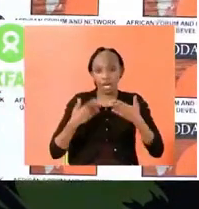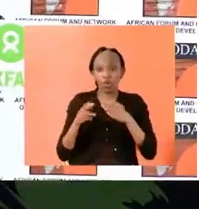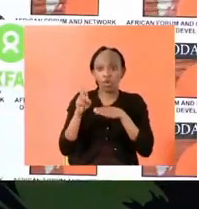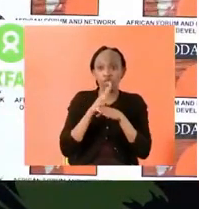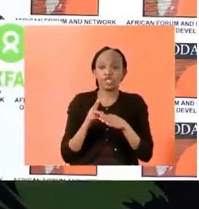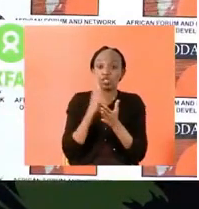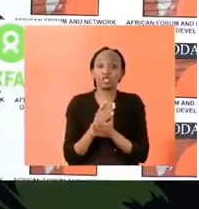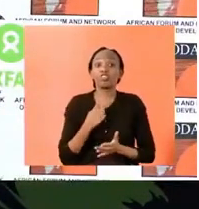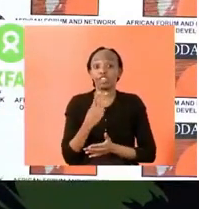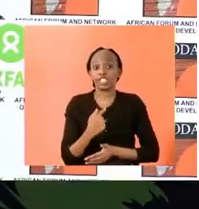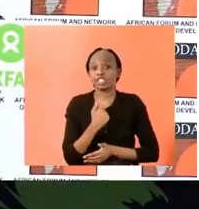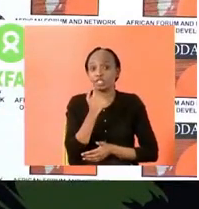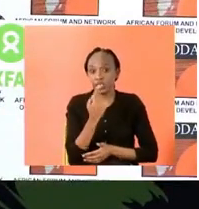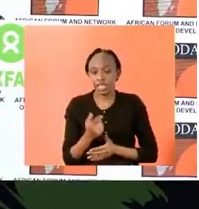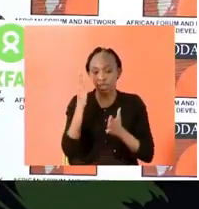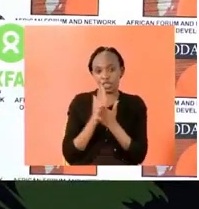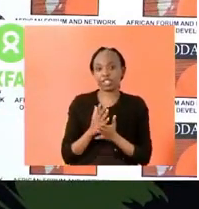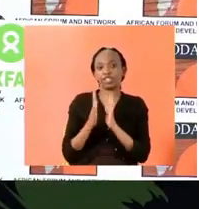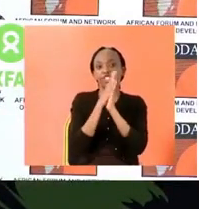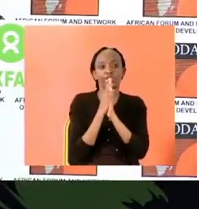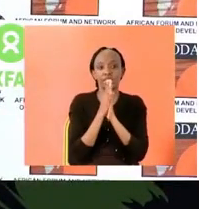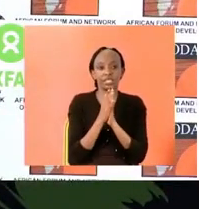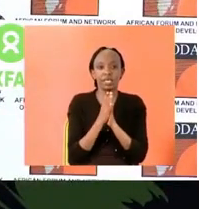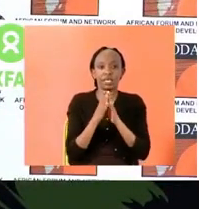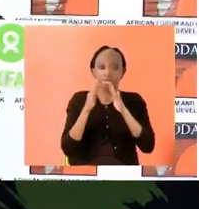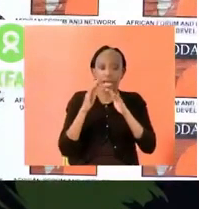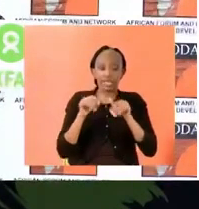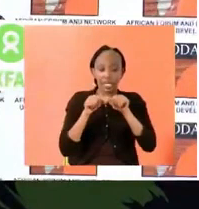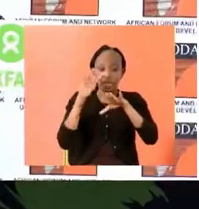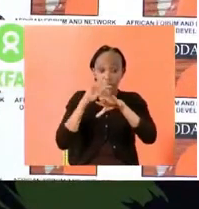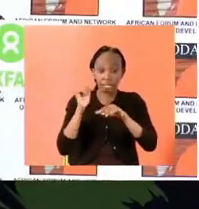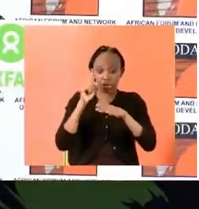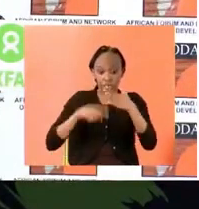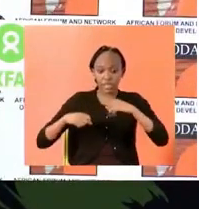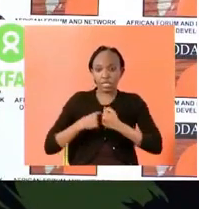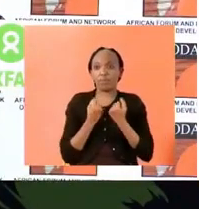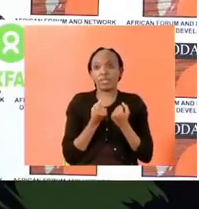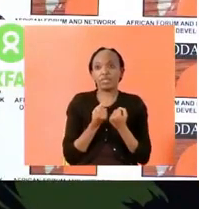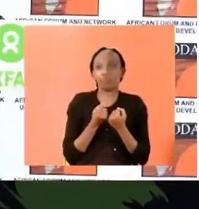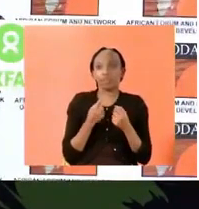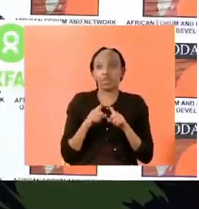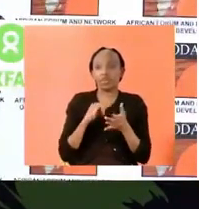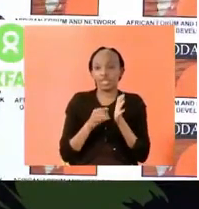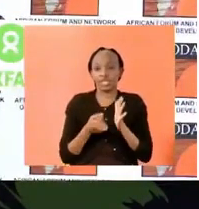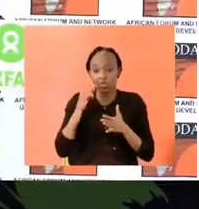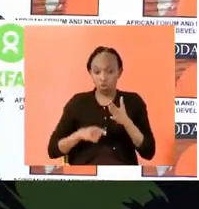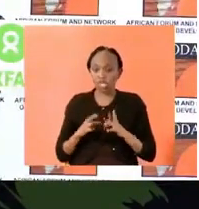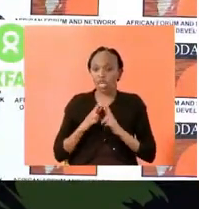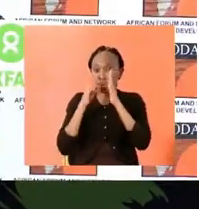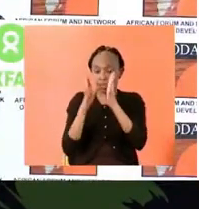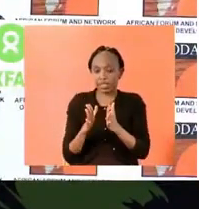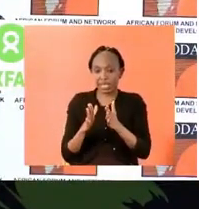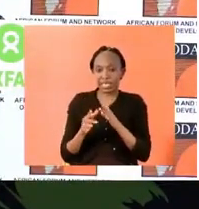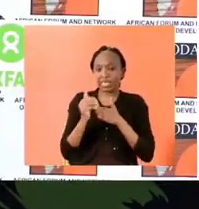to tell real stories, staying in touch with what's happening on ground, and not just what our reports and leaders and the UN and,